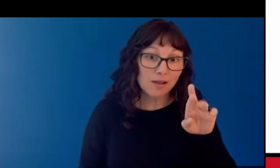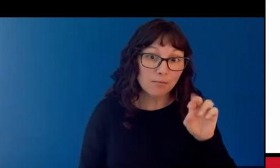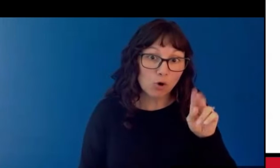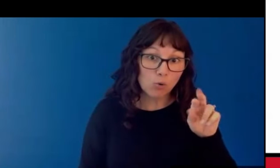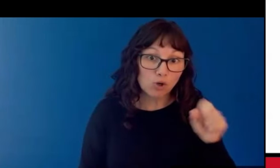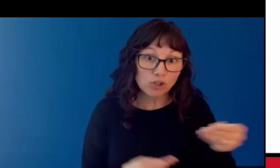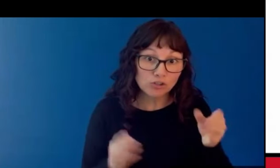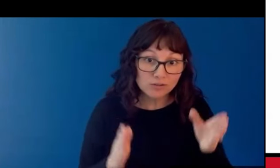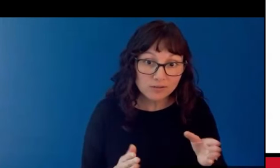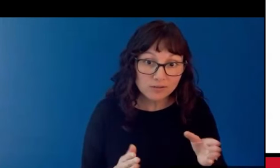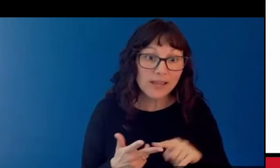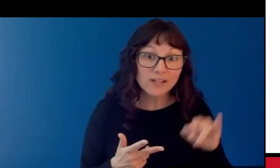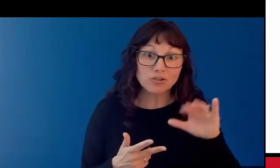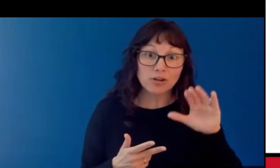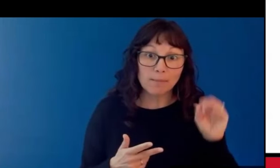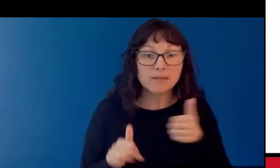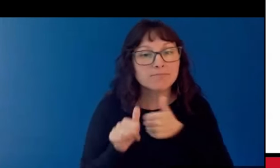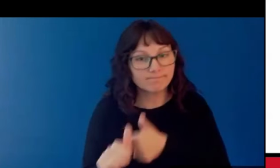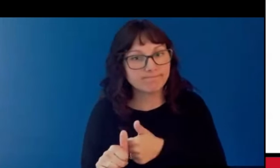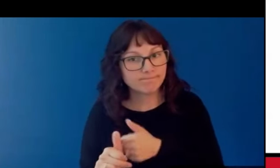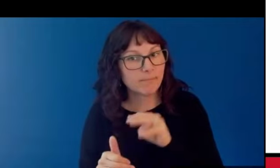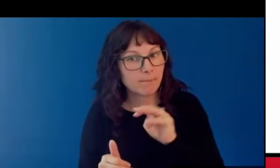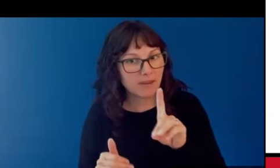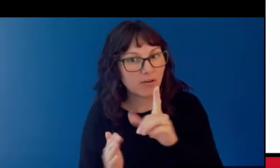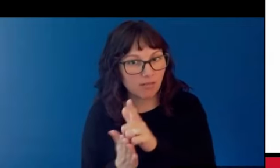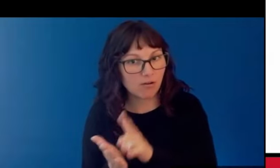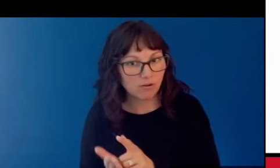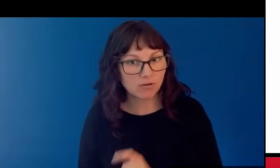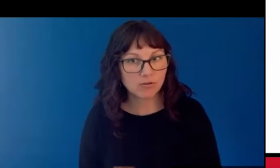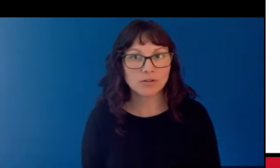insurance companies are following Maryland law.